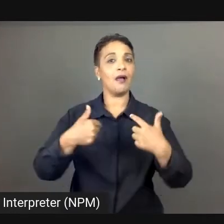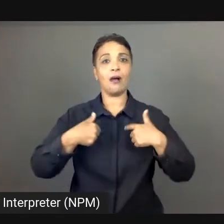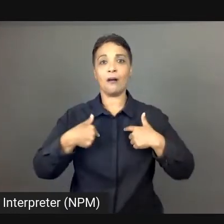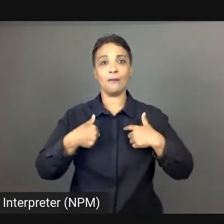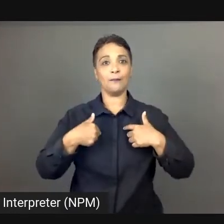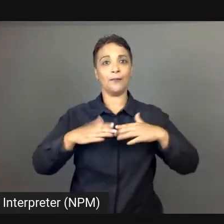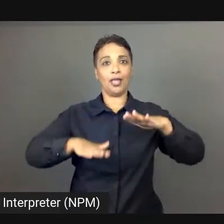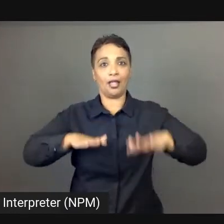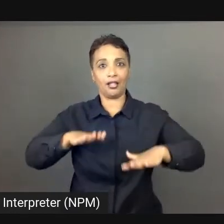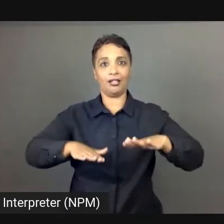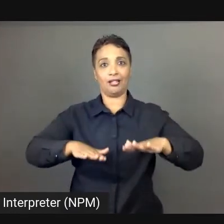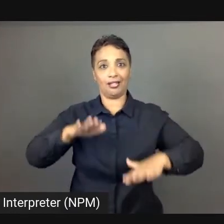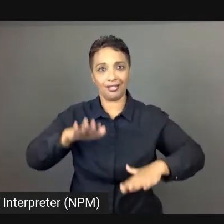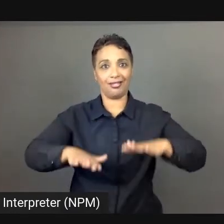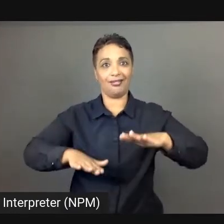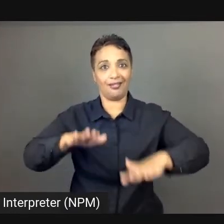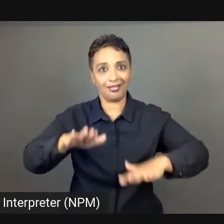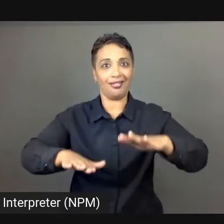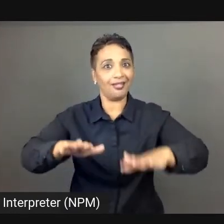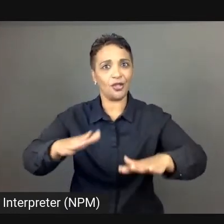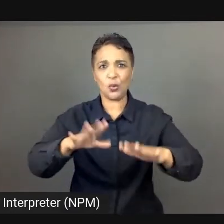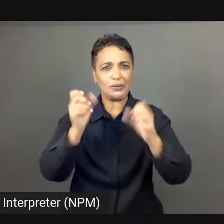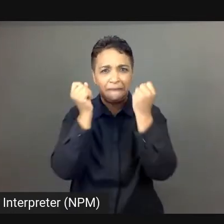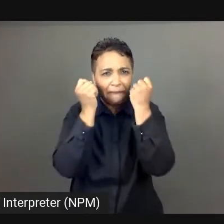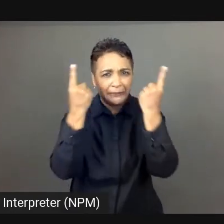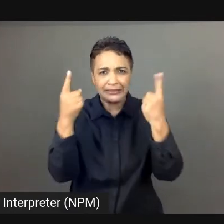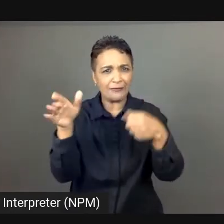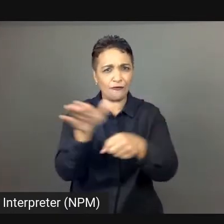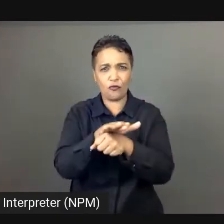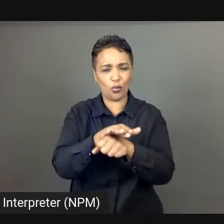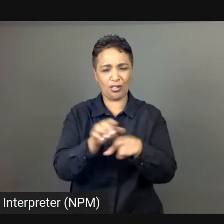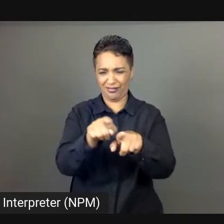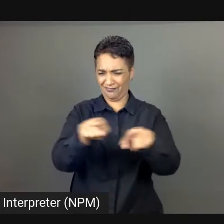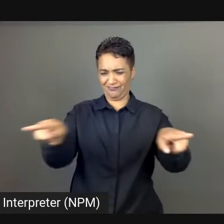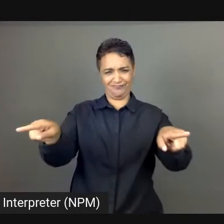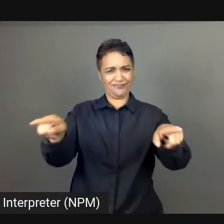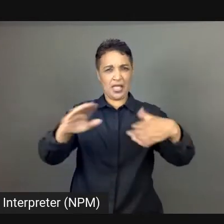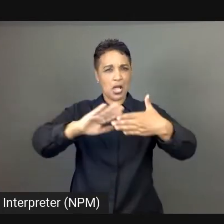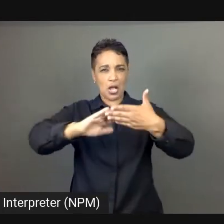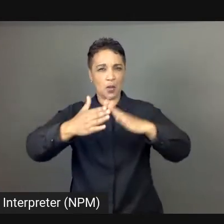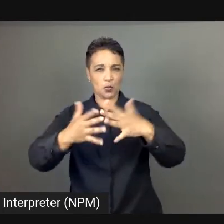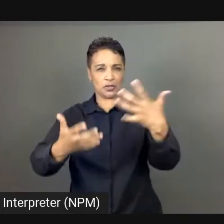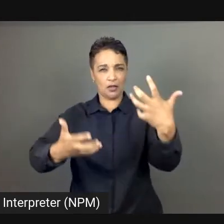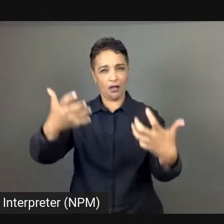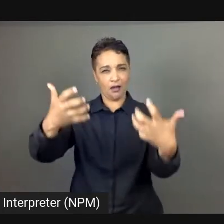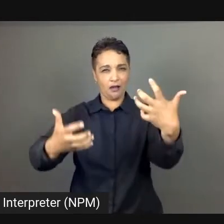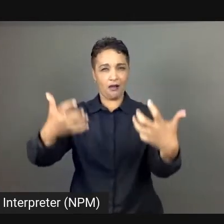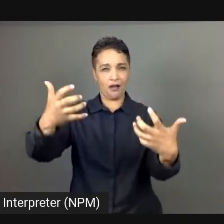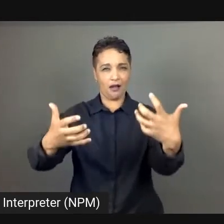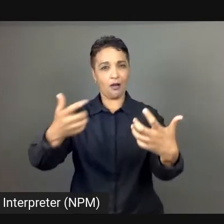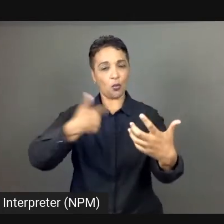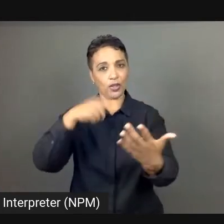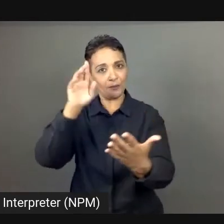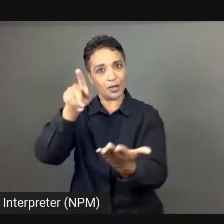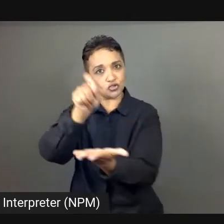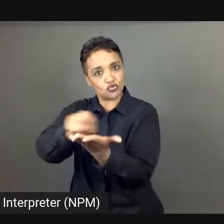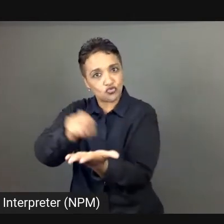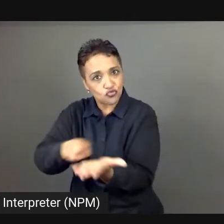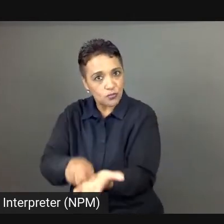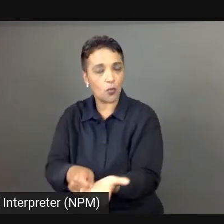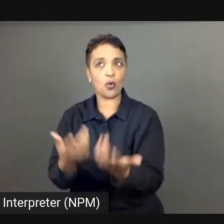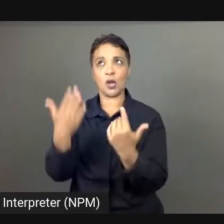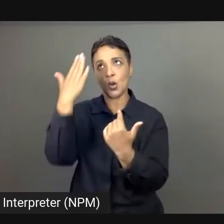bit, understanding that we had to work with the community, but also having to write reports and knowing what the budget was and so